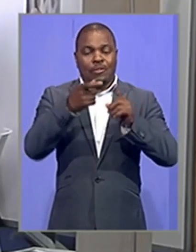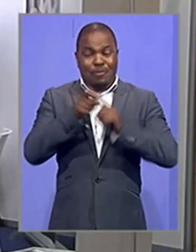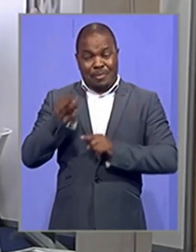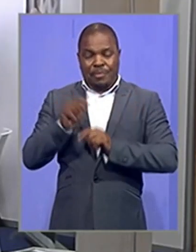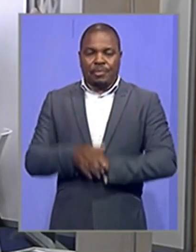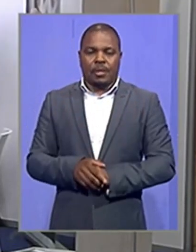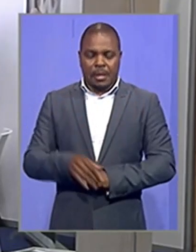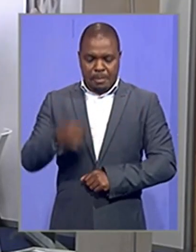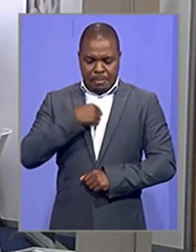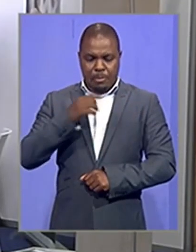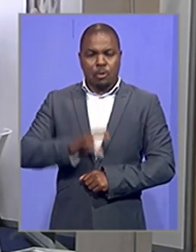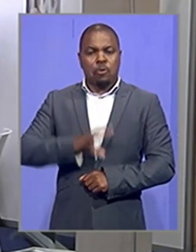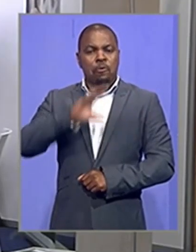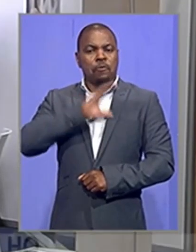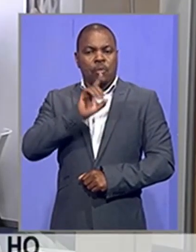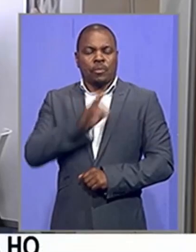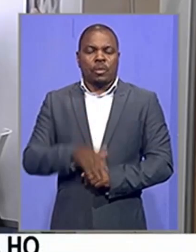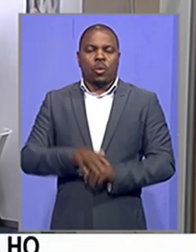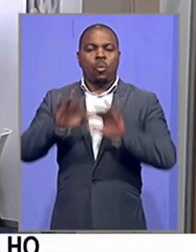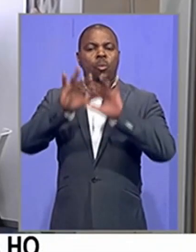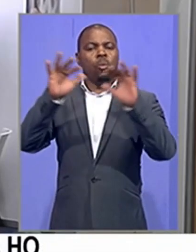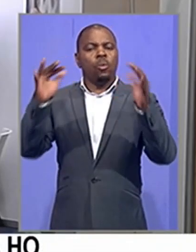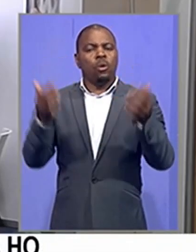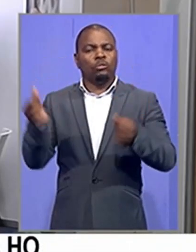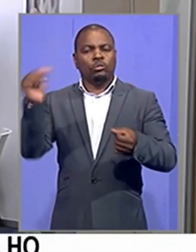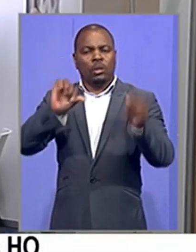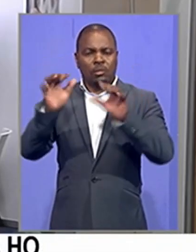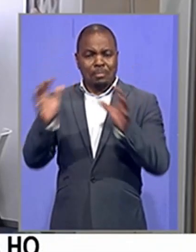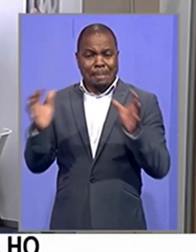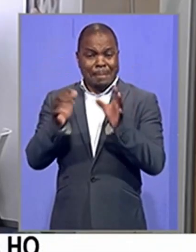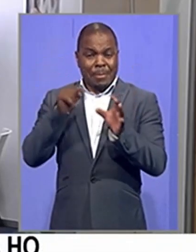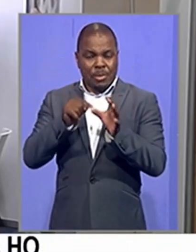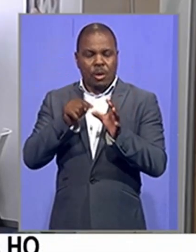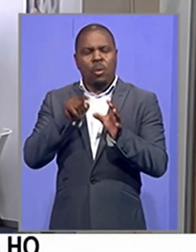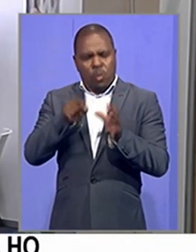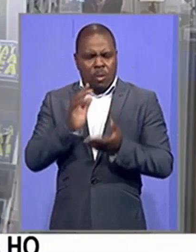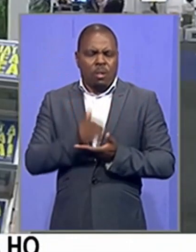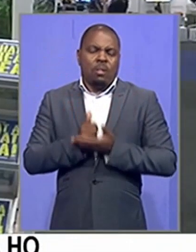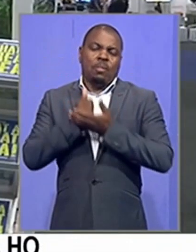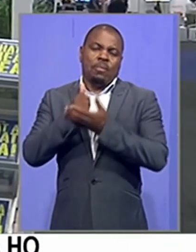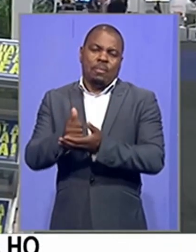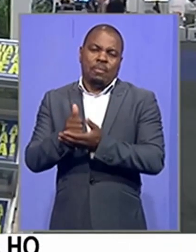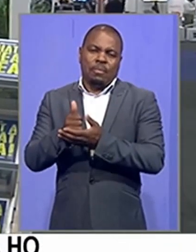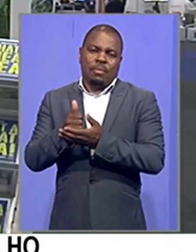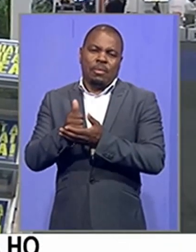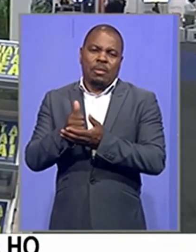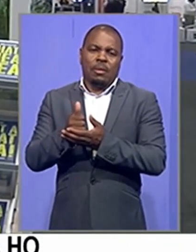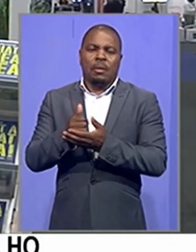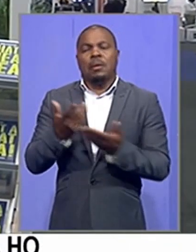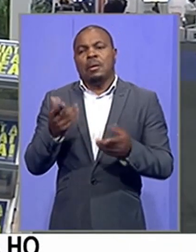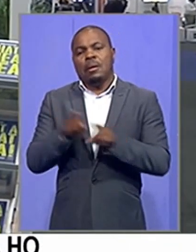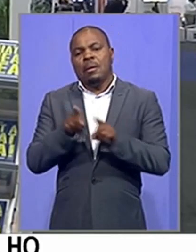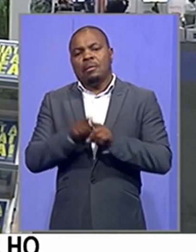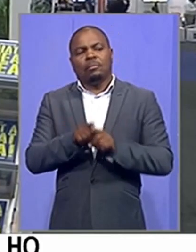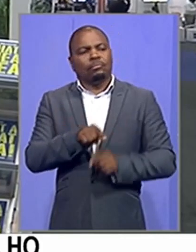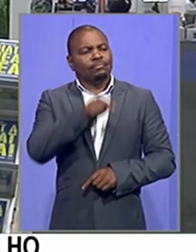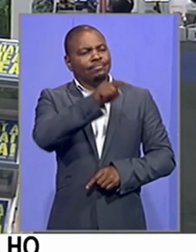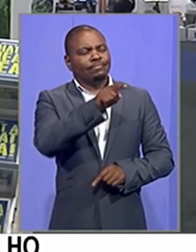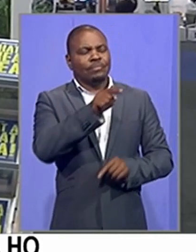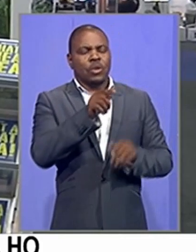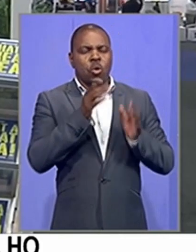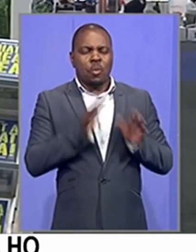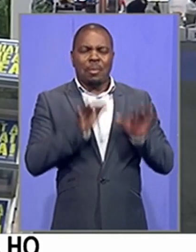am confident that this World Science Forum will contribute to the difference that humanity seeks